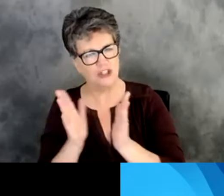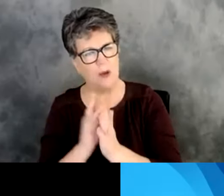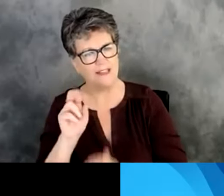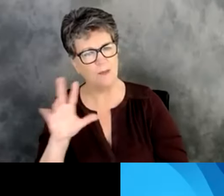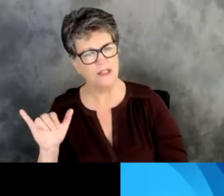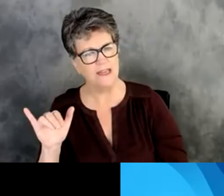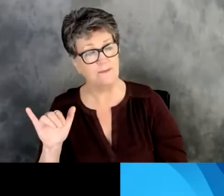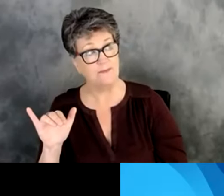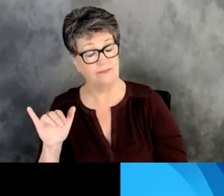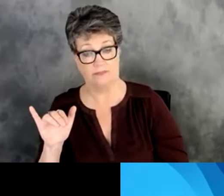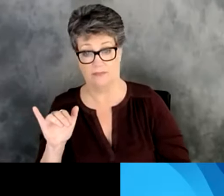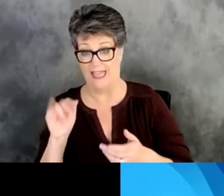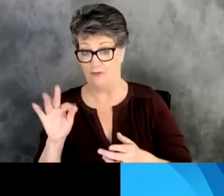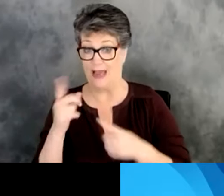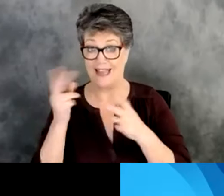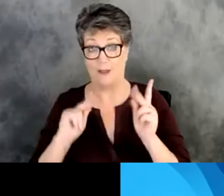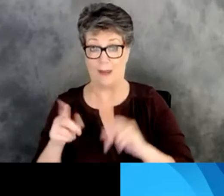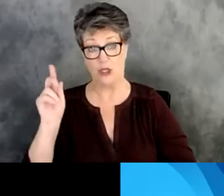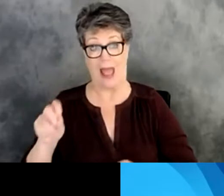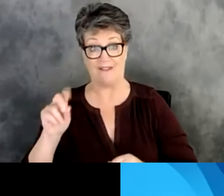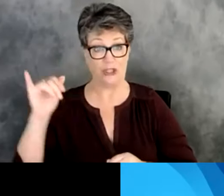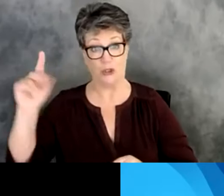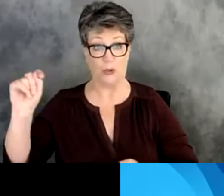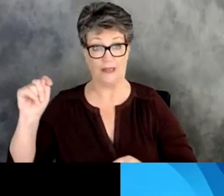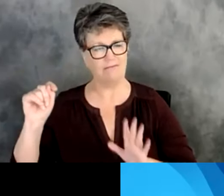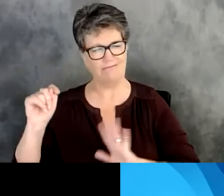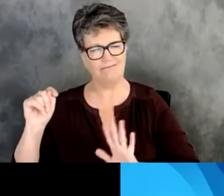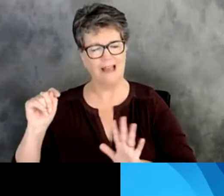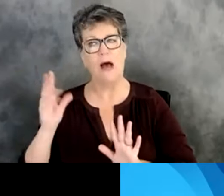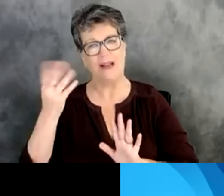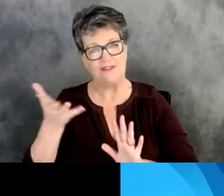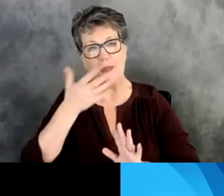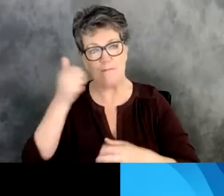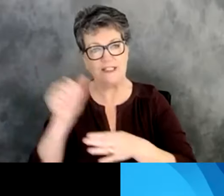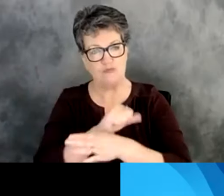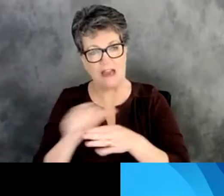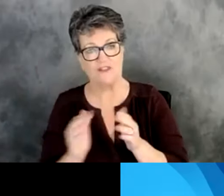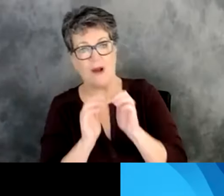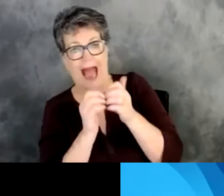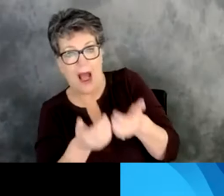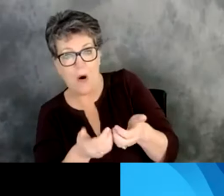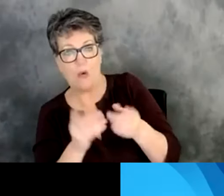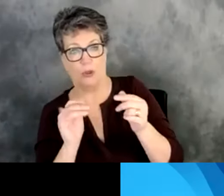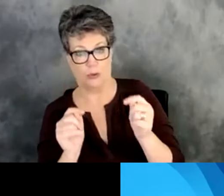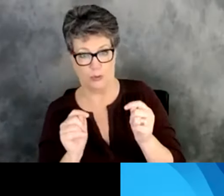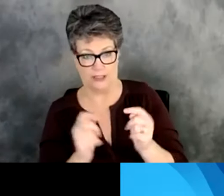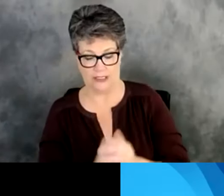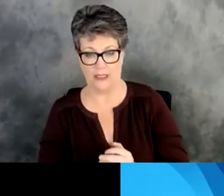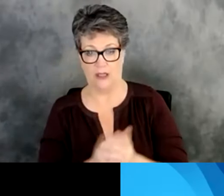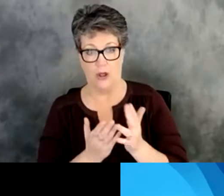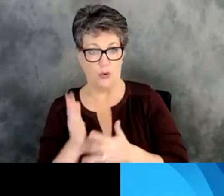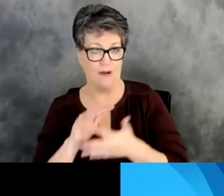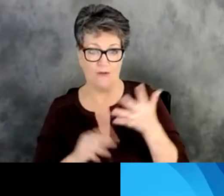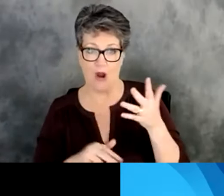if we're not just telling people you have to do something, but giving them the best practices for how you do something through a variety